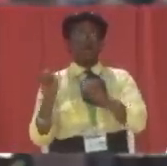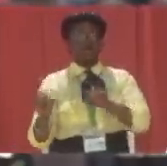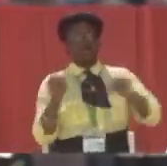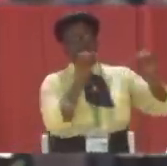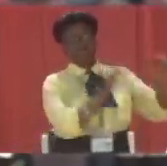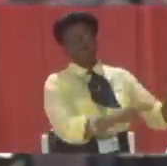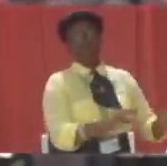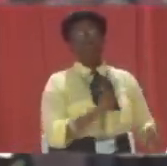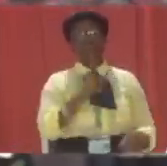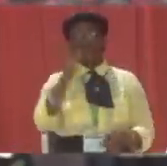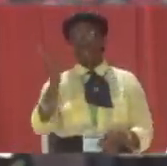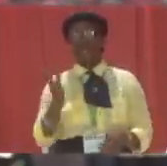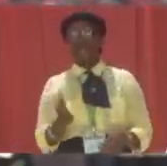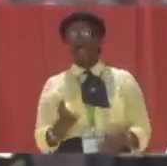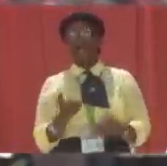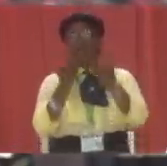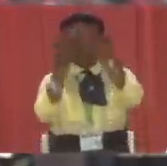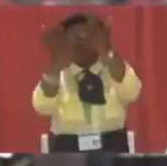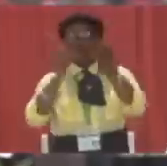Since we are all children too,